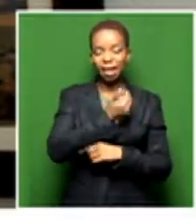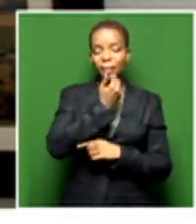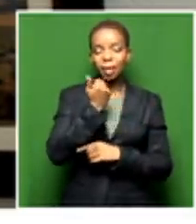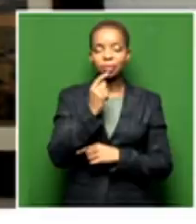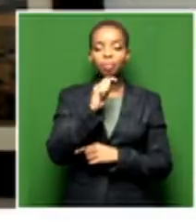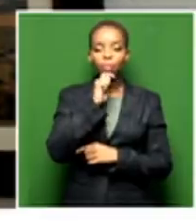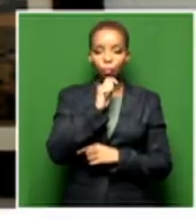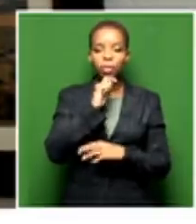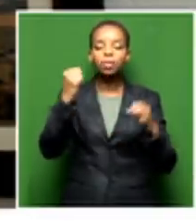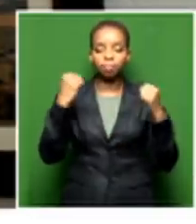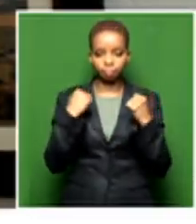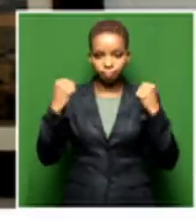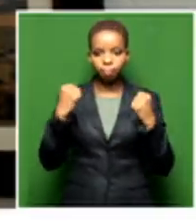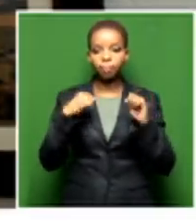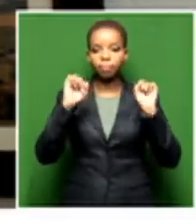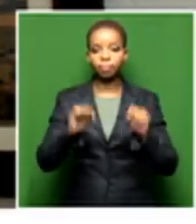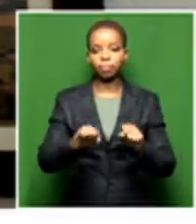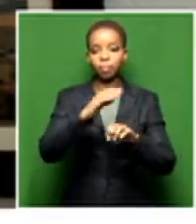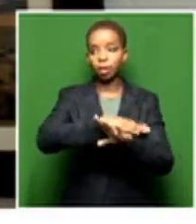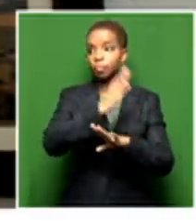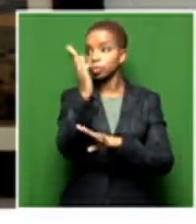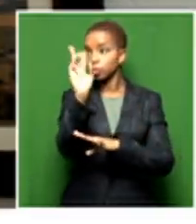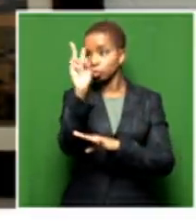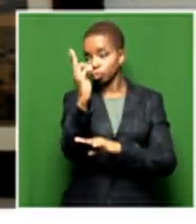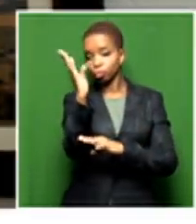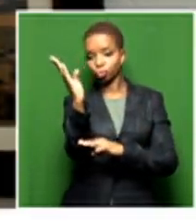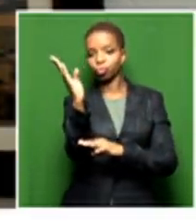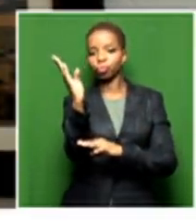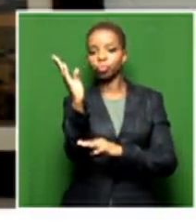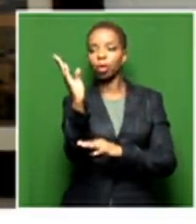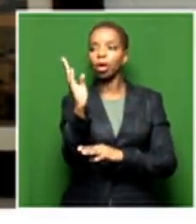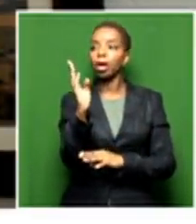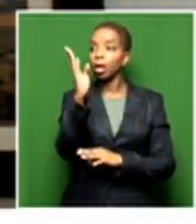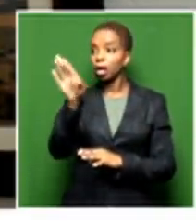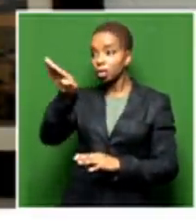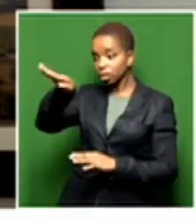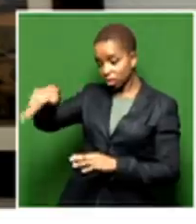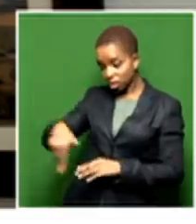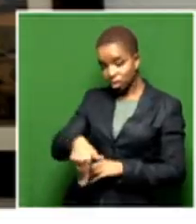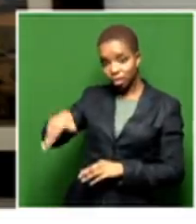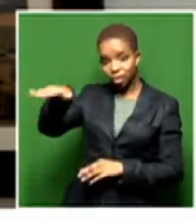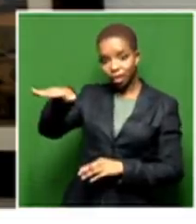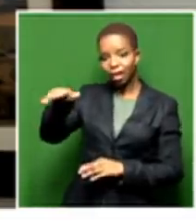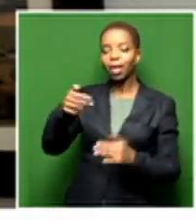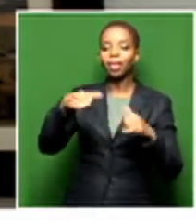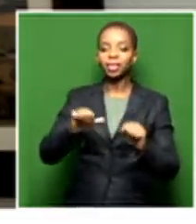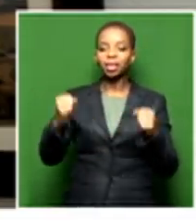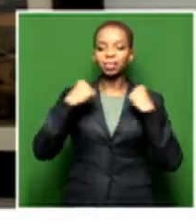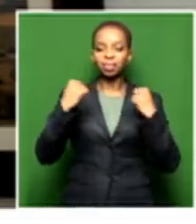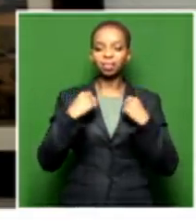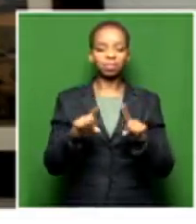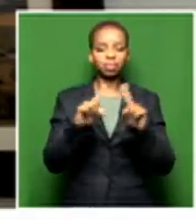morning, up to about 2 o'clock as well. After that, you're starting to put your body into a non-rest